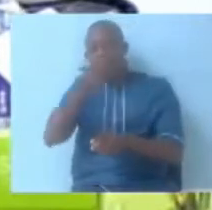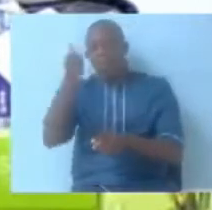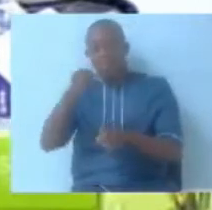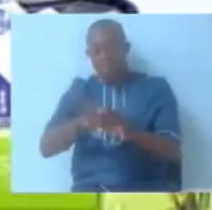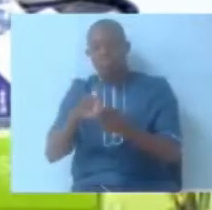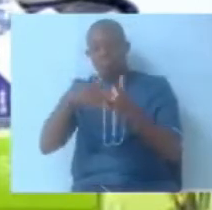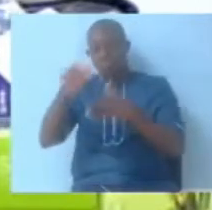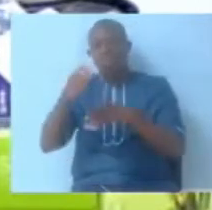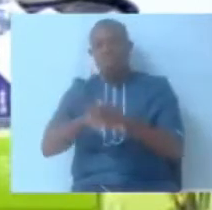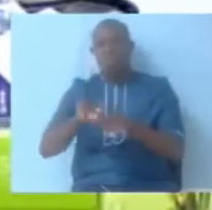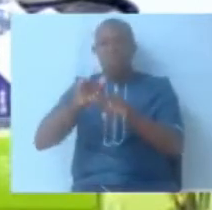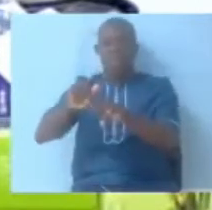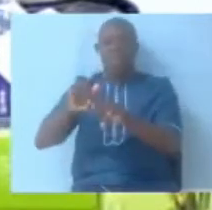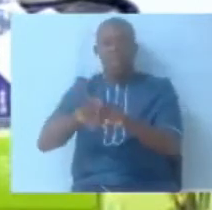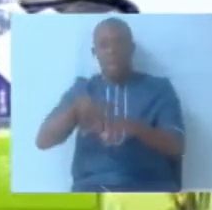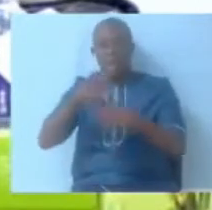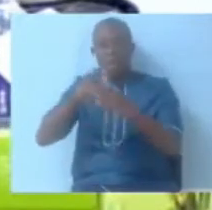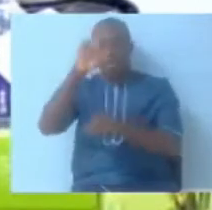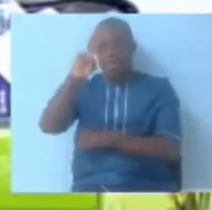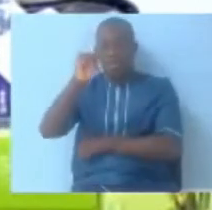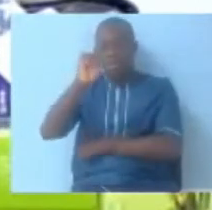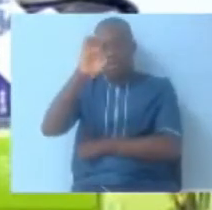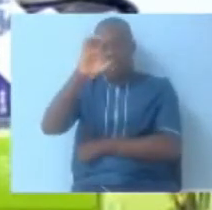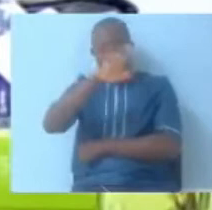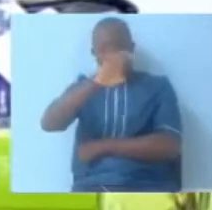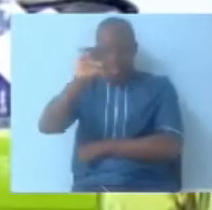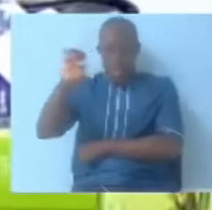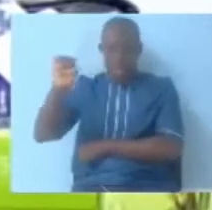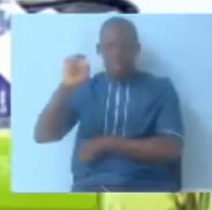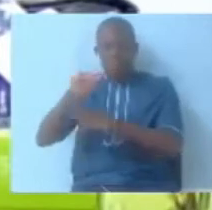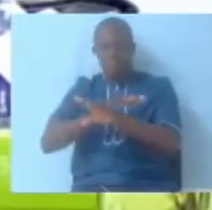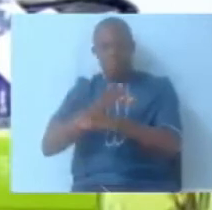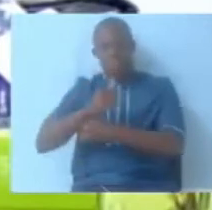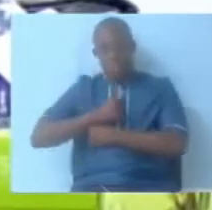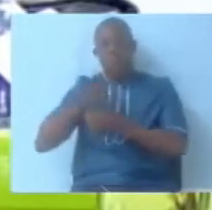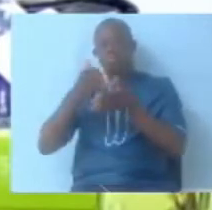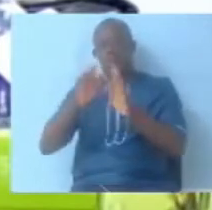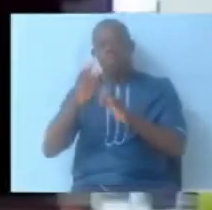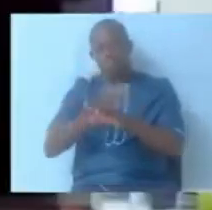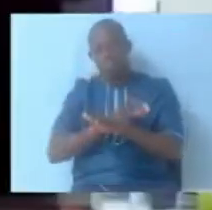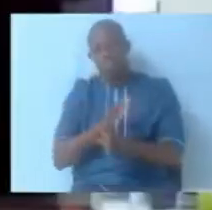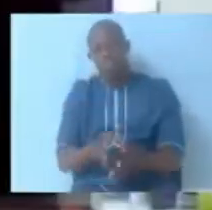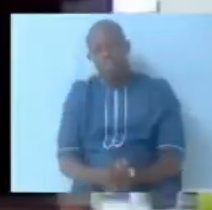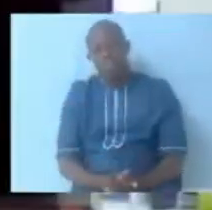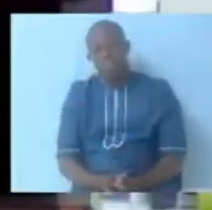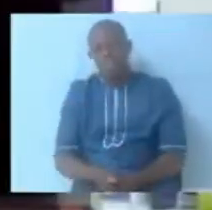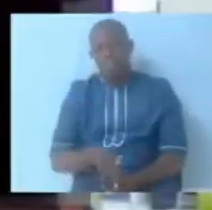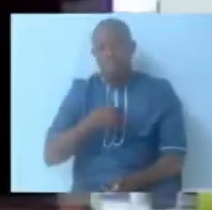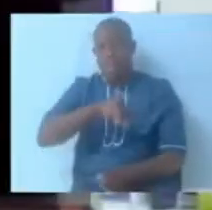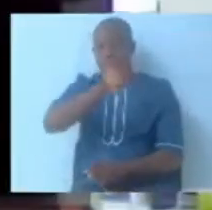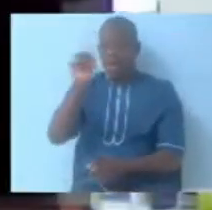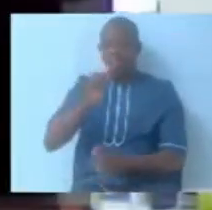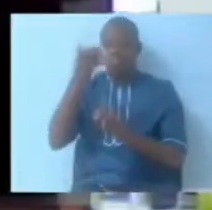menube kantonin tankada bunda do kola wolem policeul men ko menube security wala karola. And I believe this particular decree